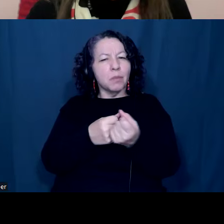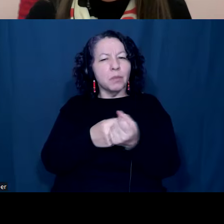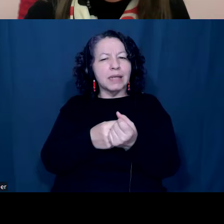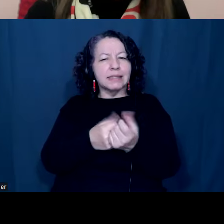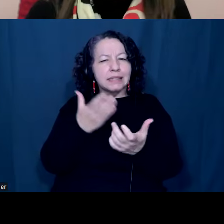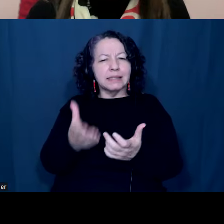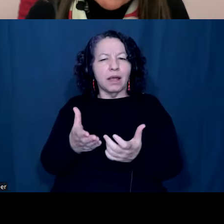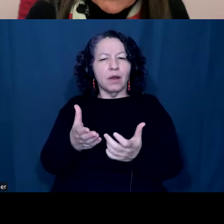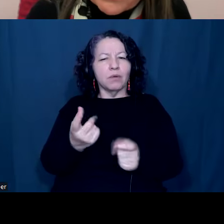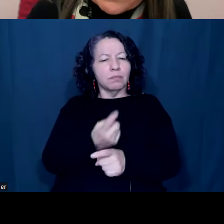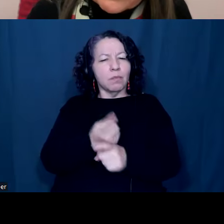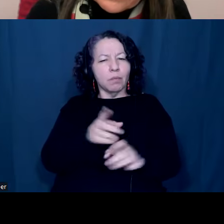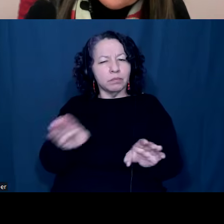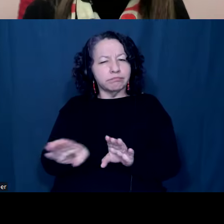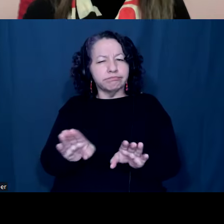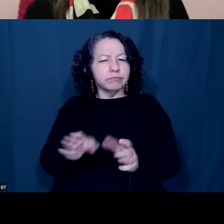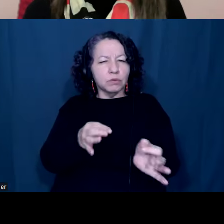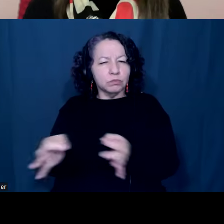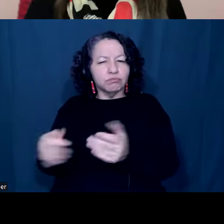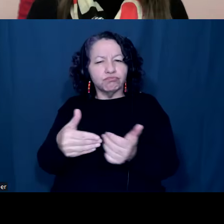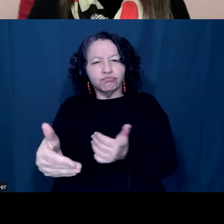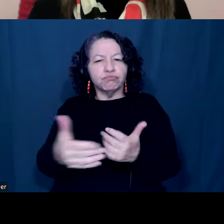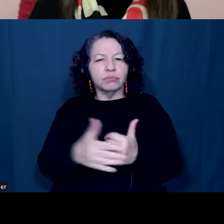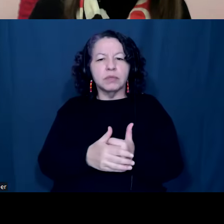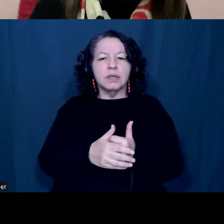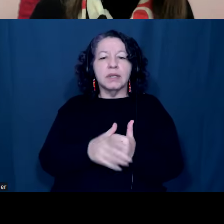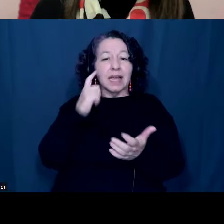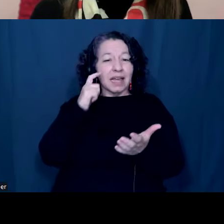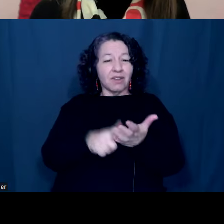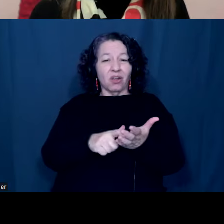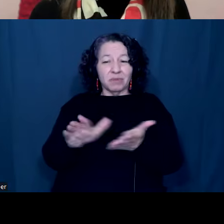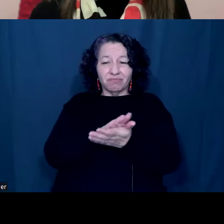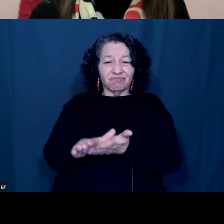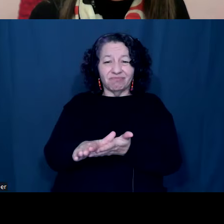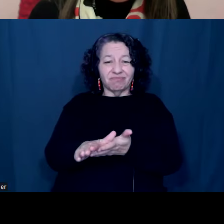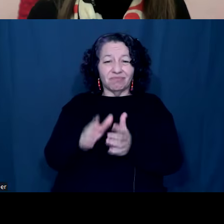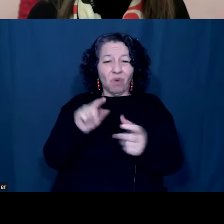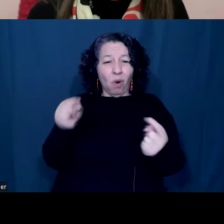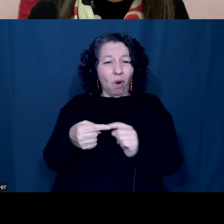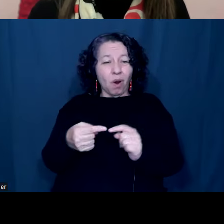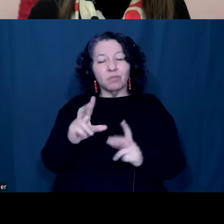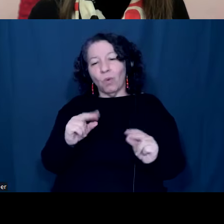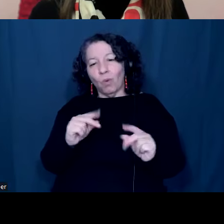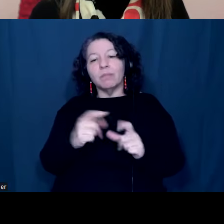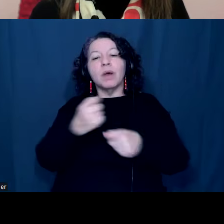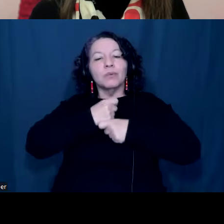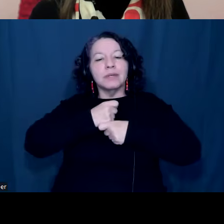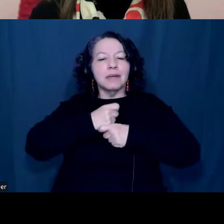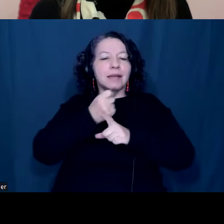Acknowledgement doesn't erase harm, but it creates the conditions for moving